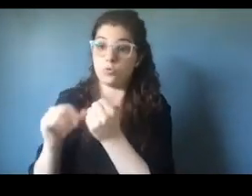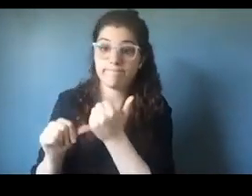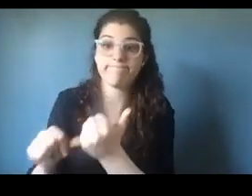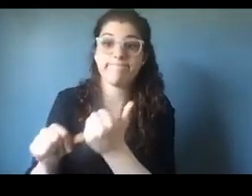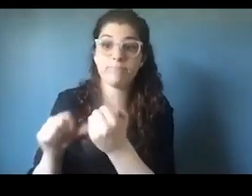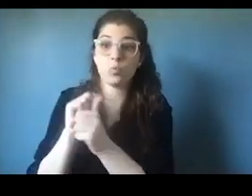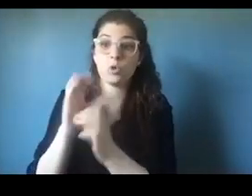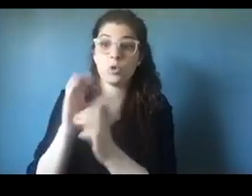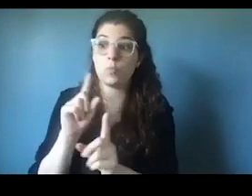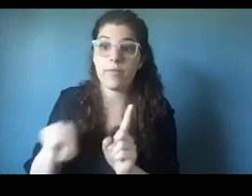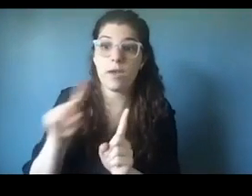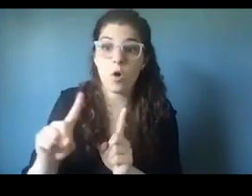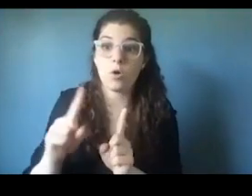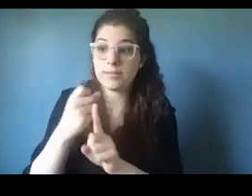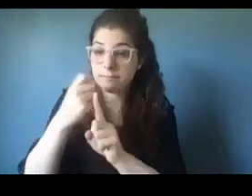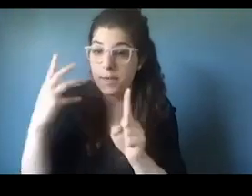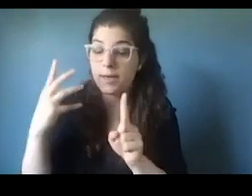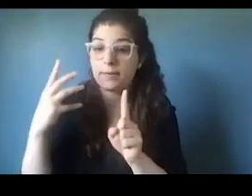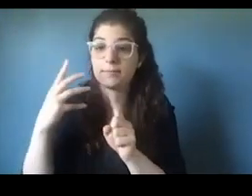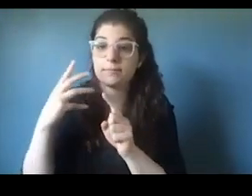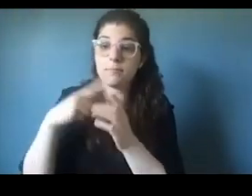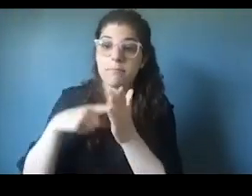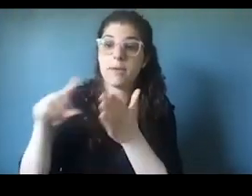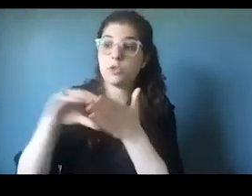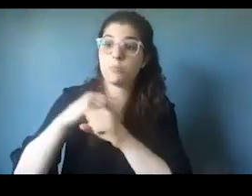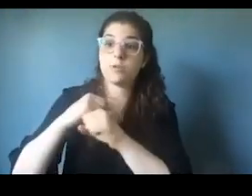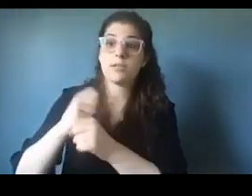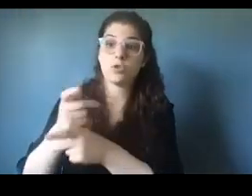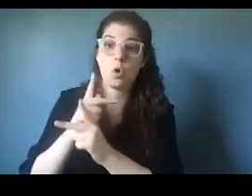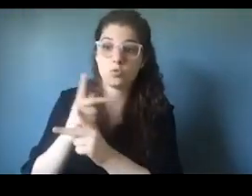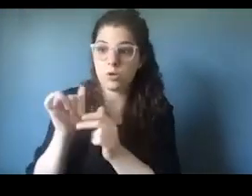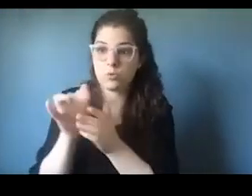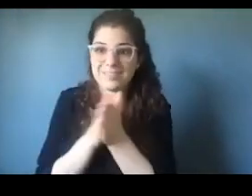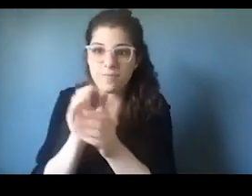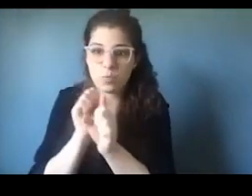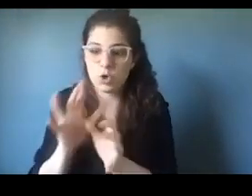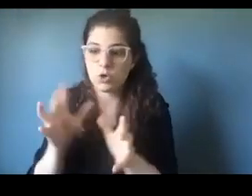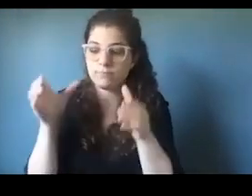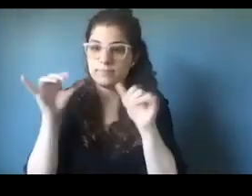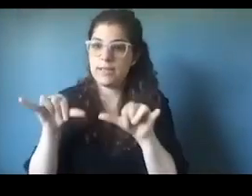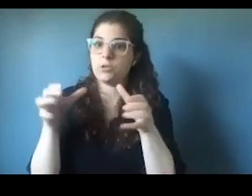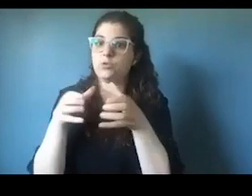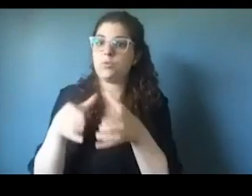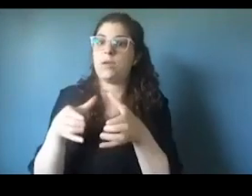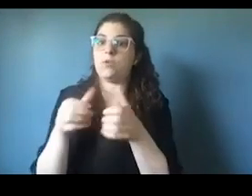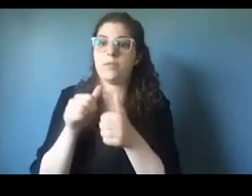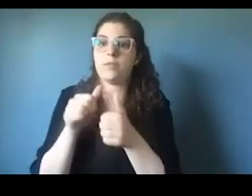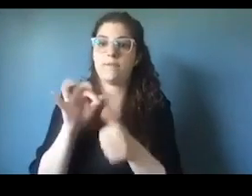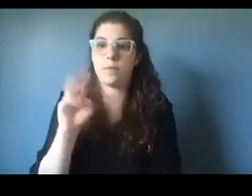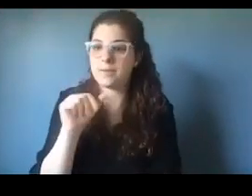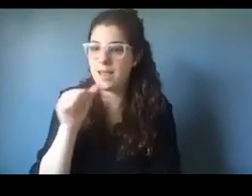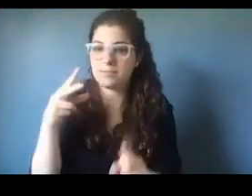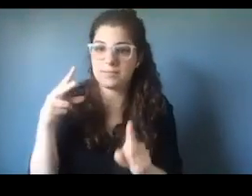are, expand these paycheck protection loans, and try to incentivize workers staying together with firms, like not severing